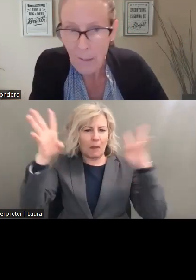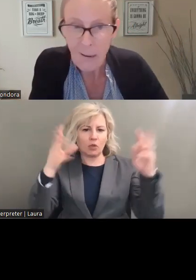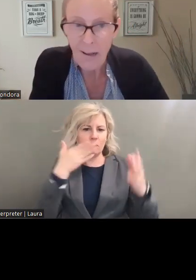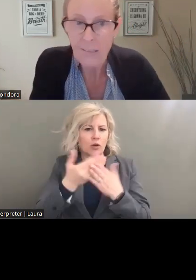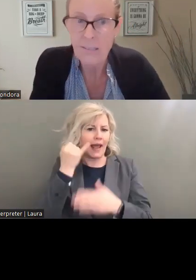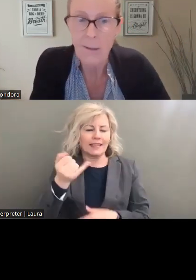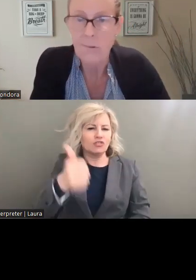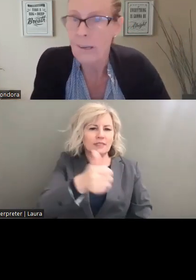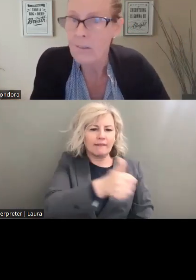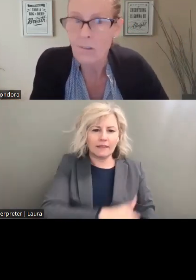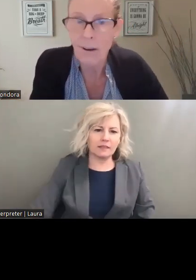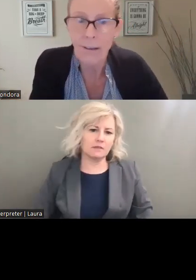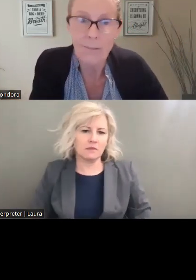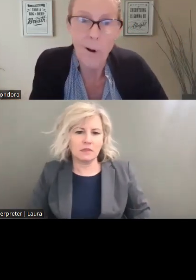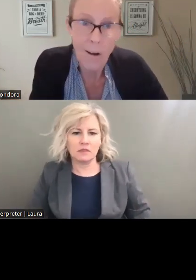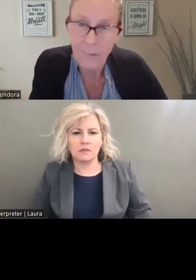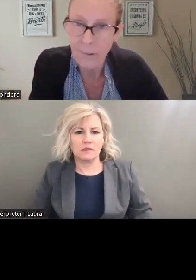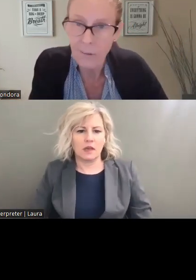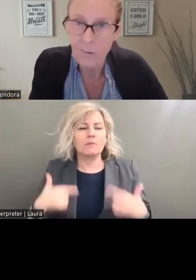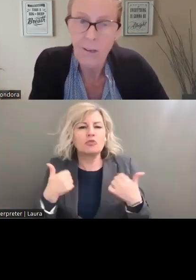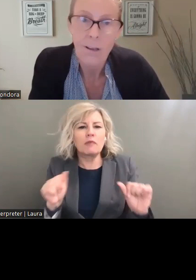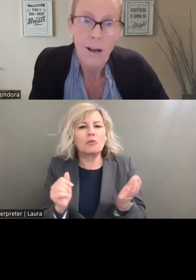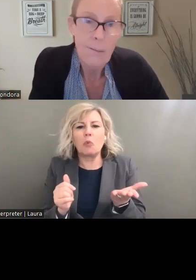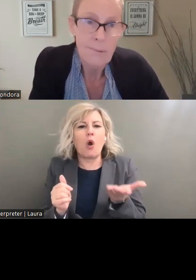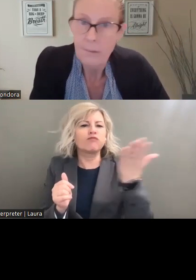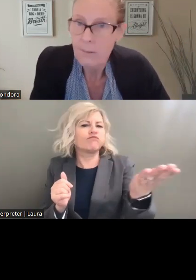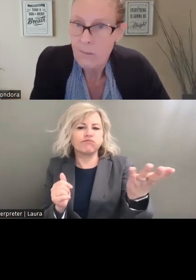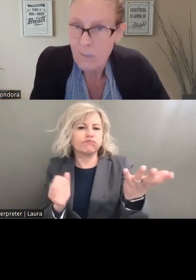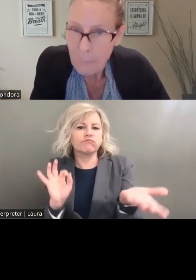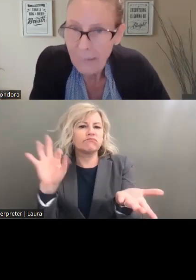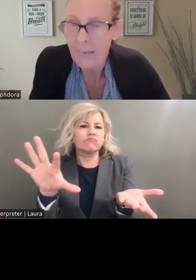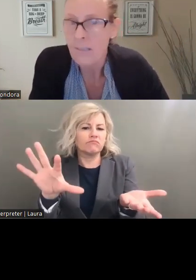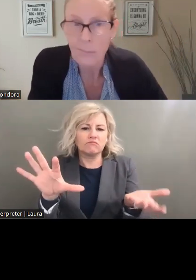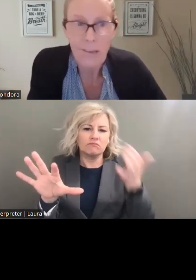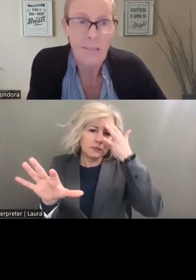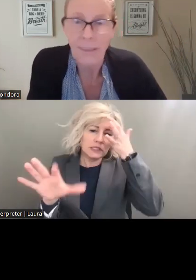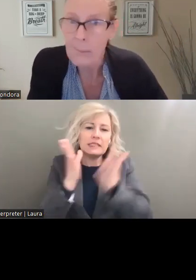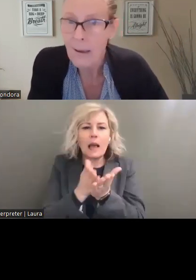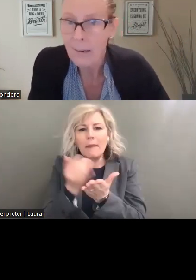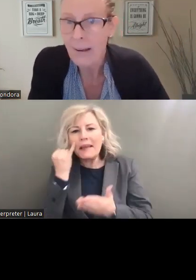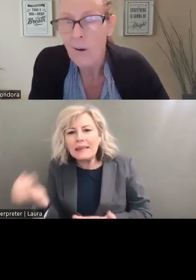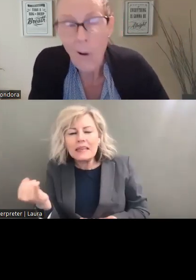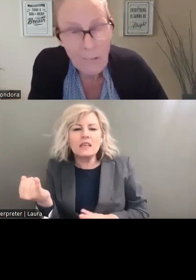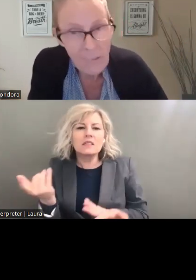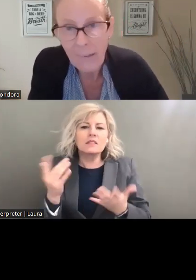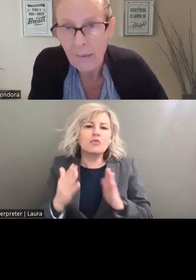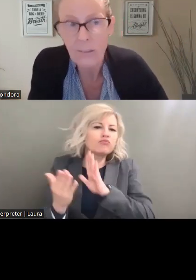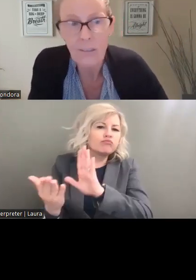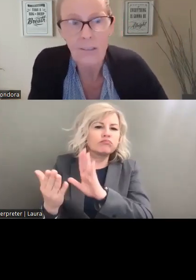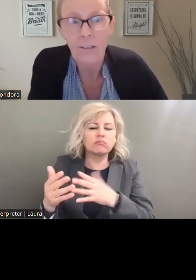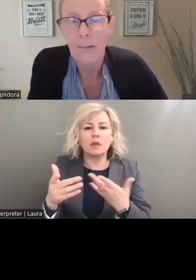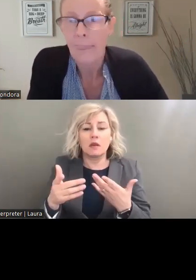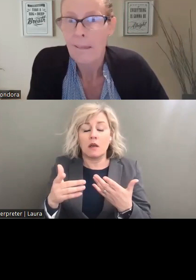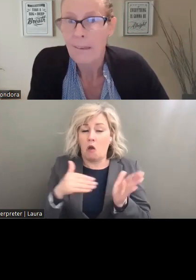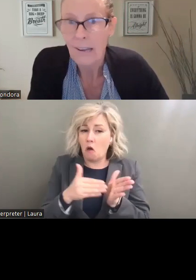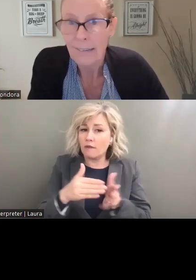in the chat box. Again, just trying to kind of offer you to some ideas and ways to think about it. I often